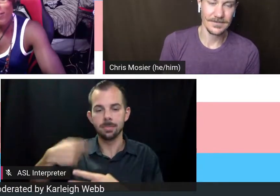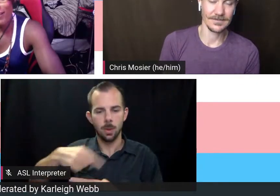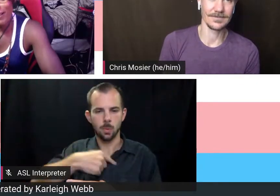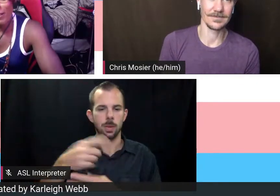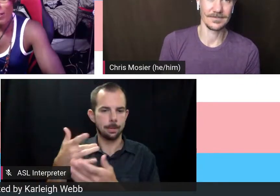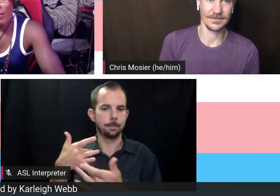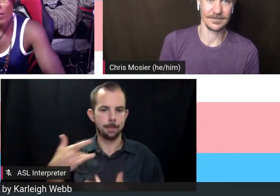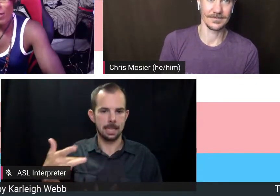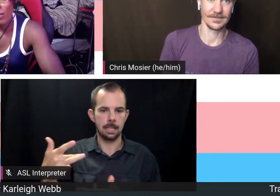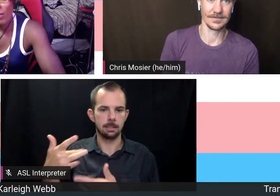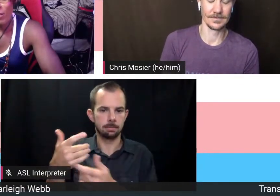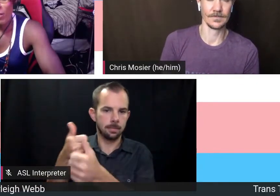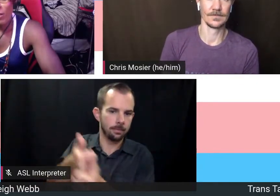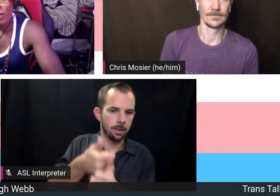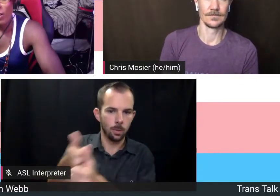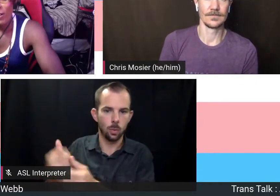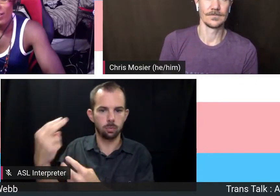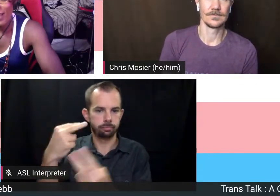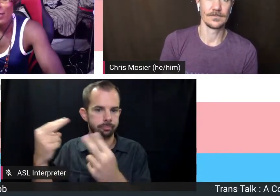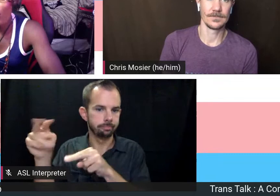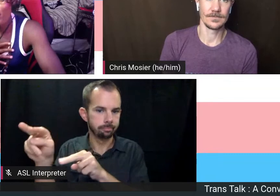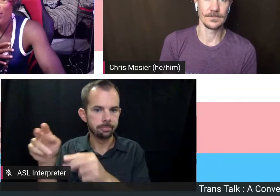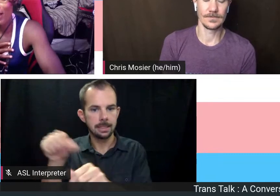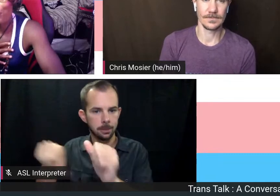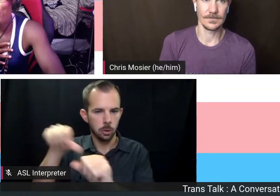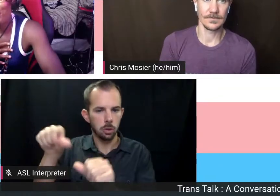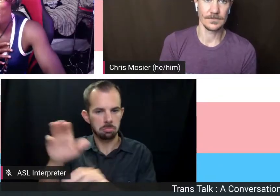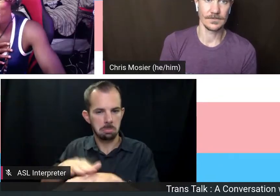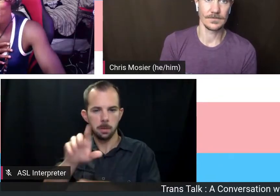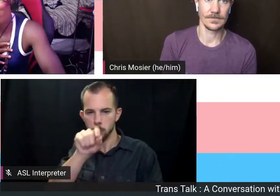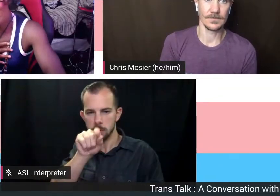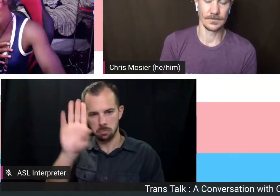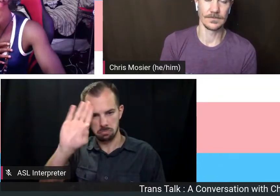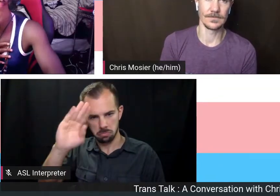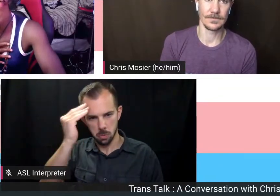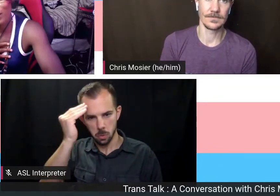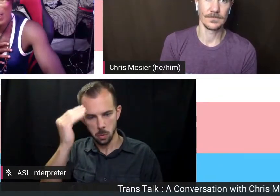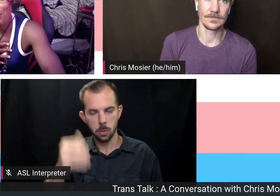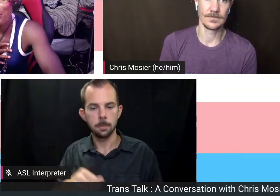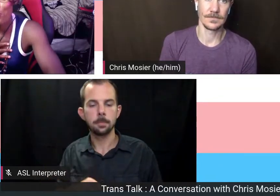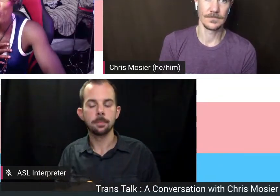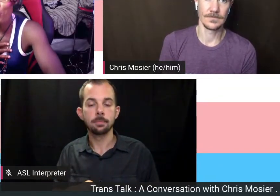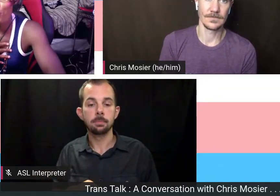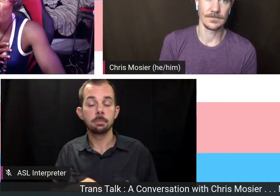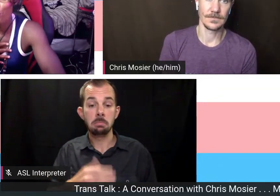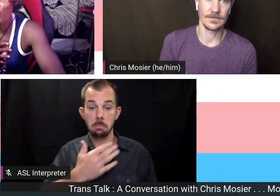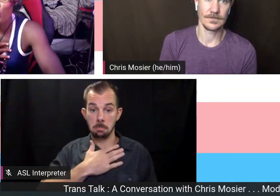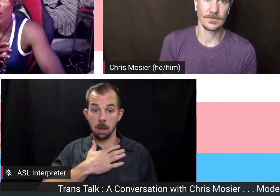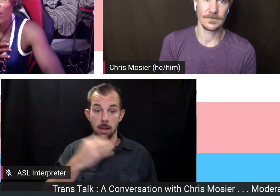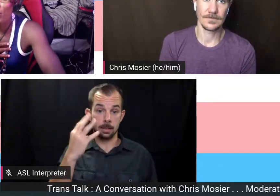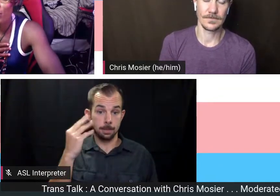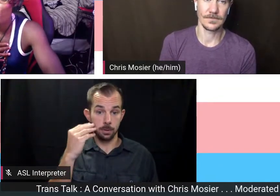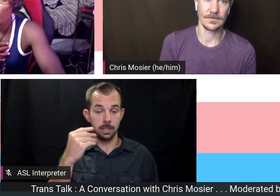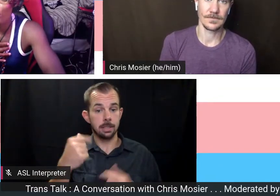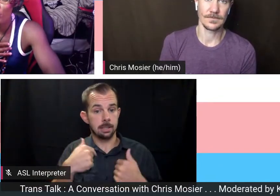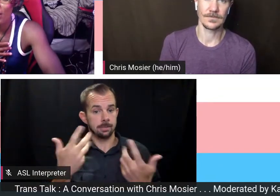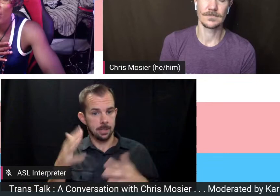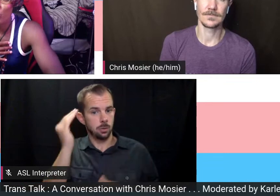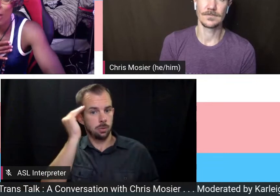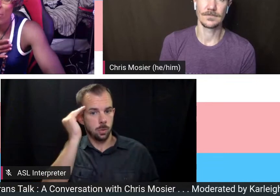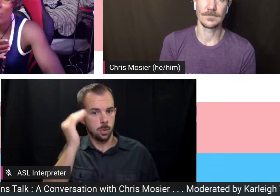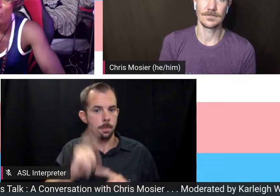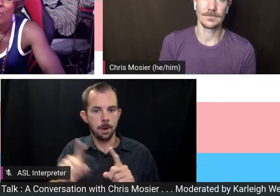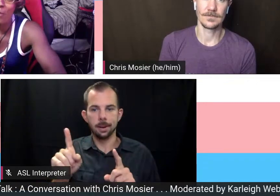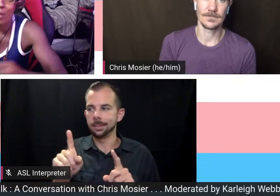what is it like? Because I know what it's like for me. Quite frankly, there's a lot of people who are on Twitter who honestly you want